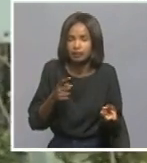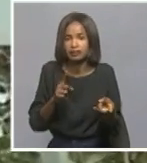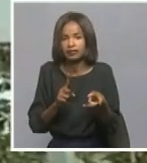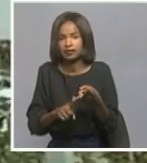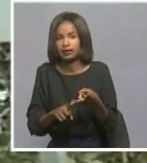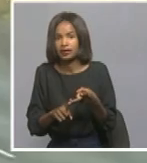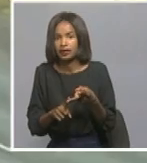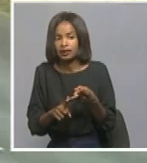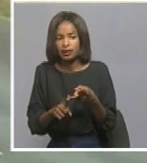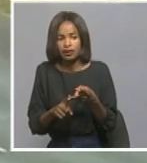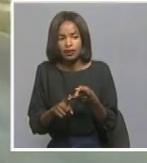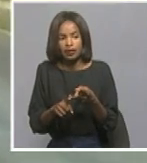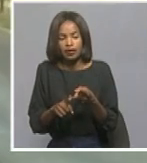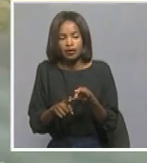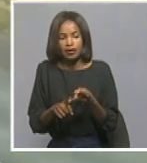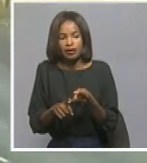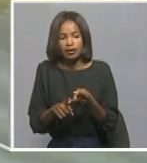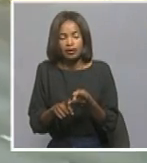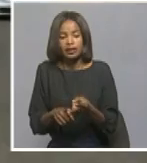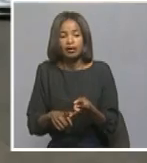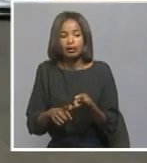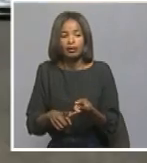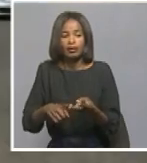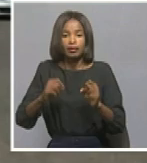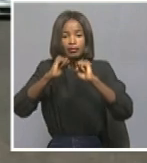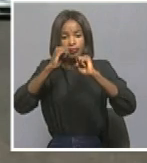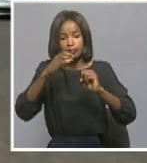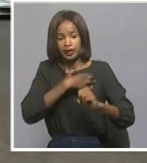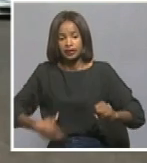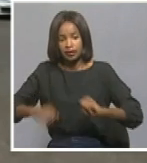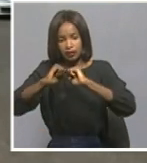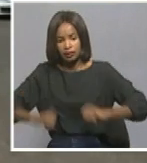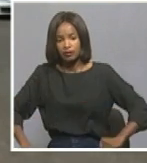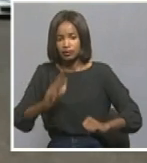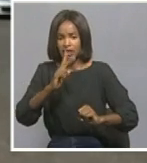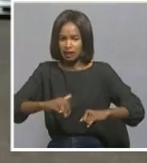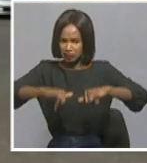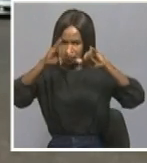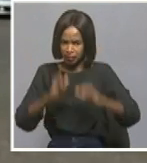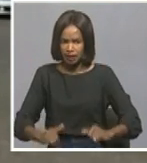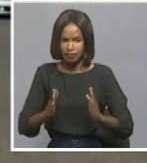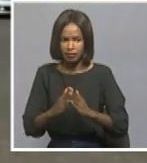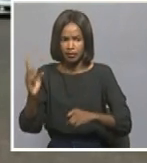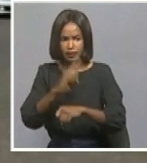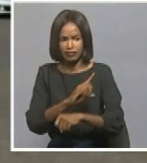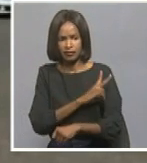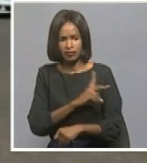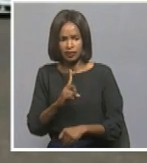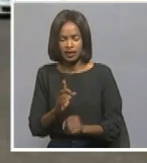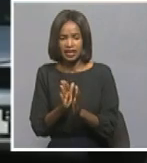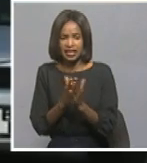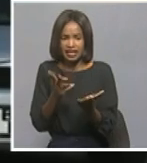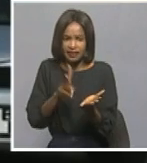Now, with the declaration of the state of emergency, the visas and the permits issued earlier are